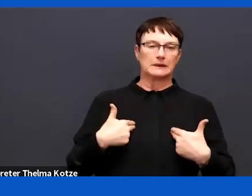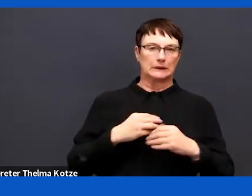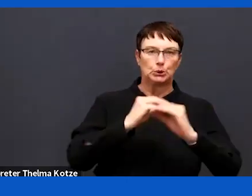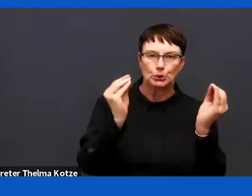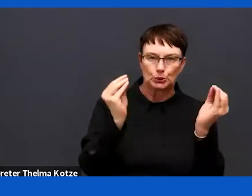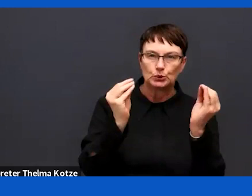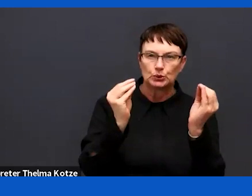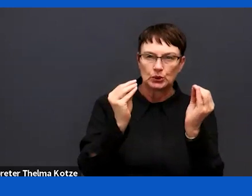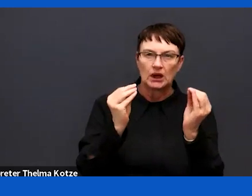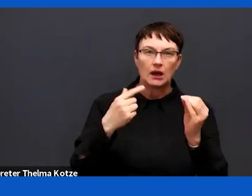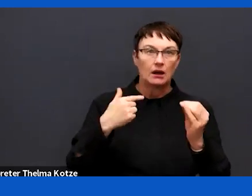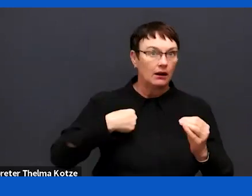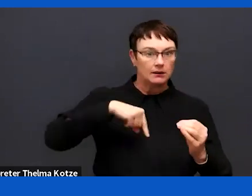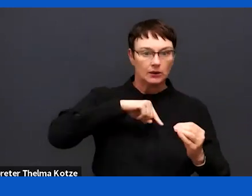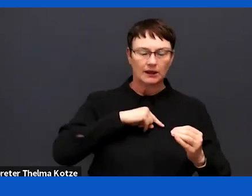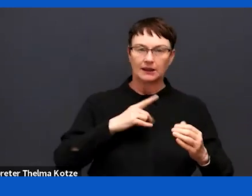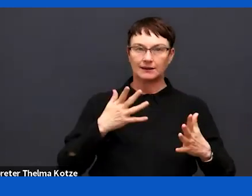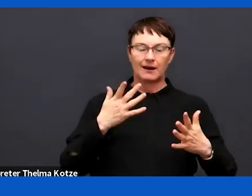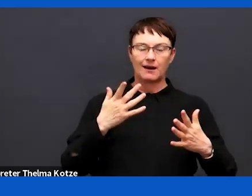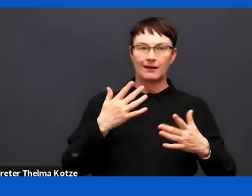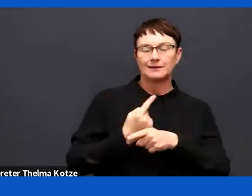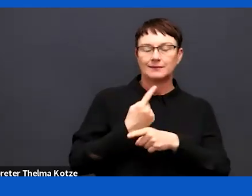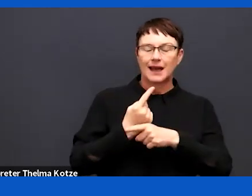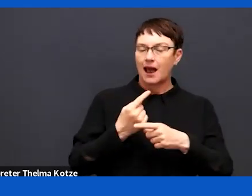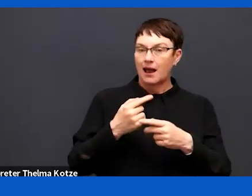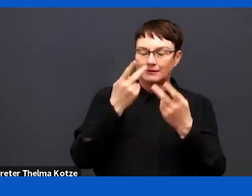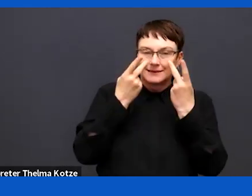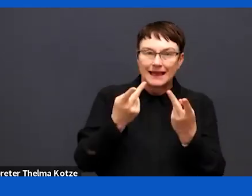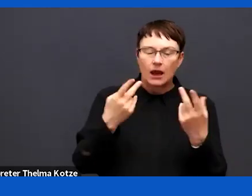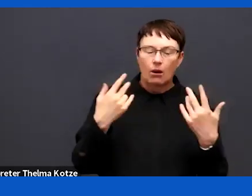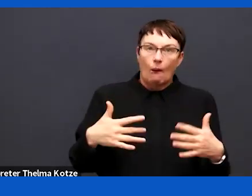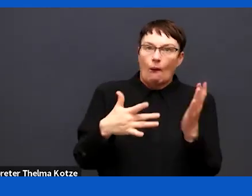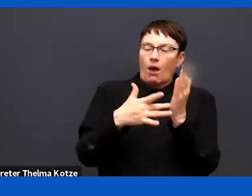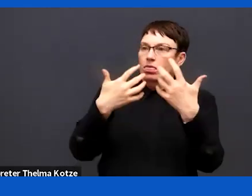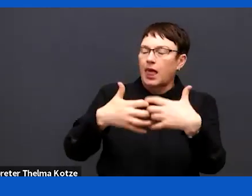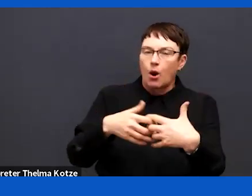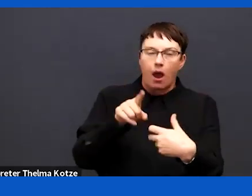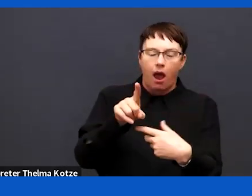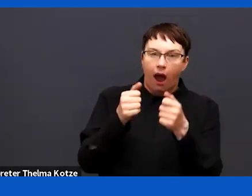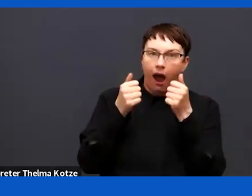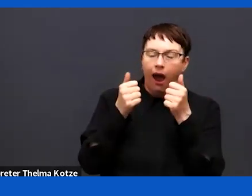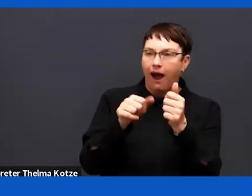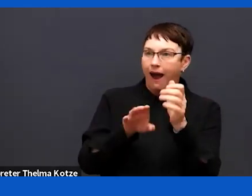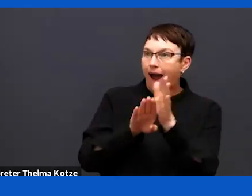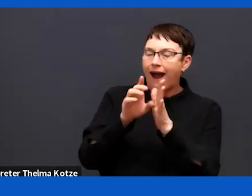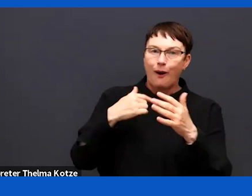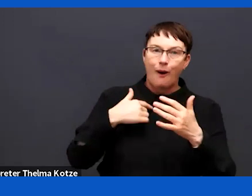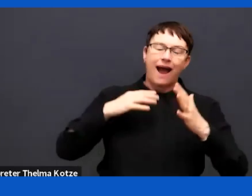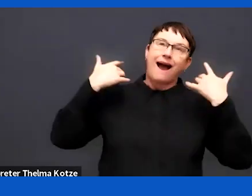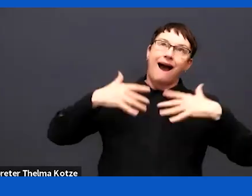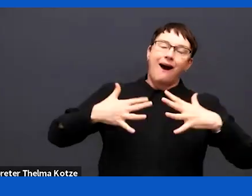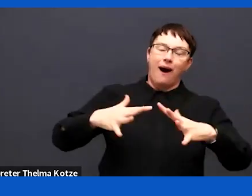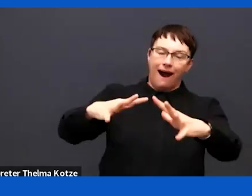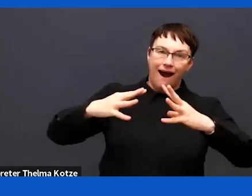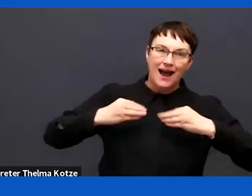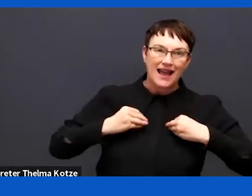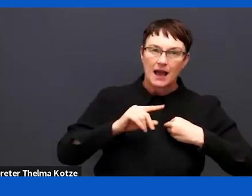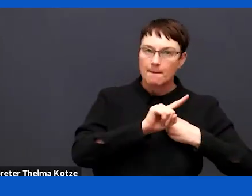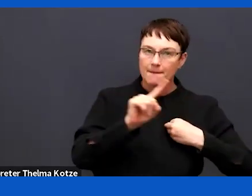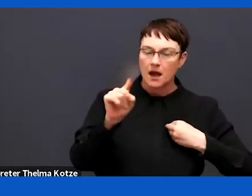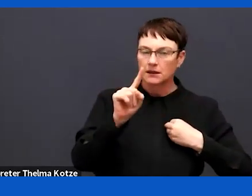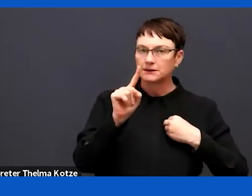excited as humans by new developments in technology and rush to embrace them without really thinking about maybe what